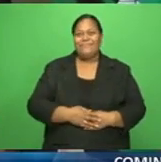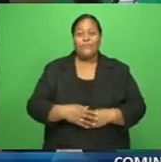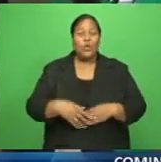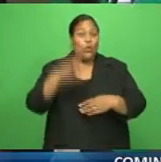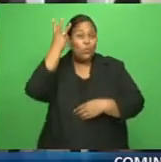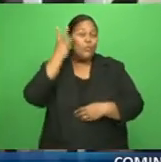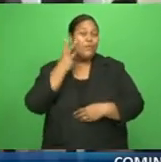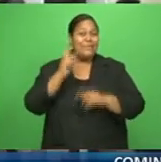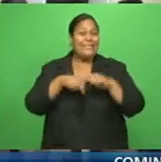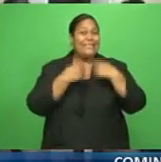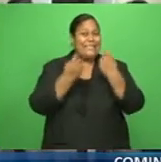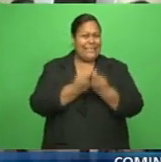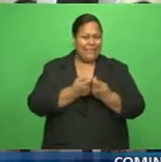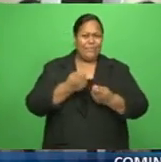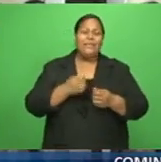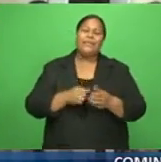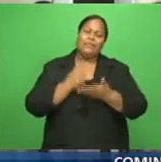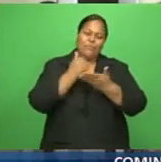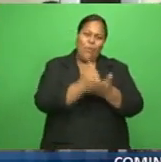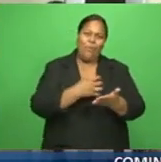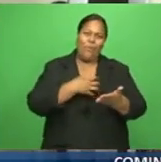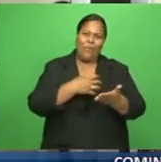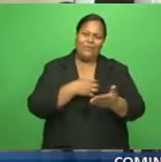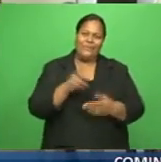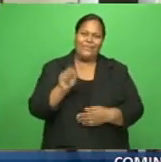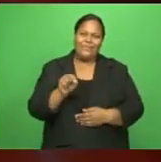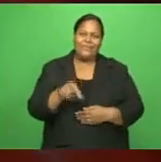get more support. This and more coming up.